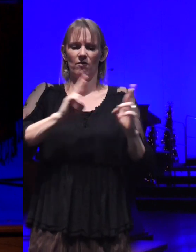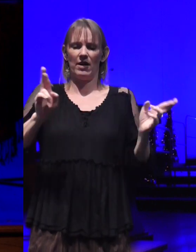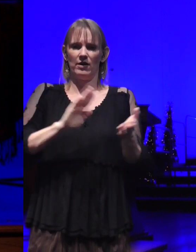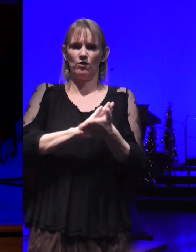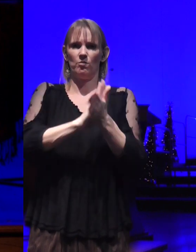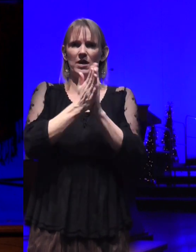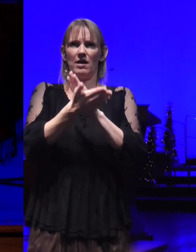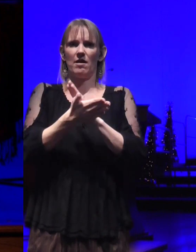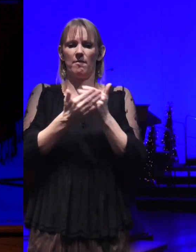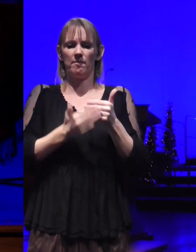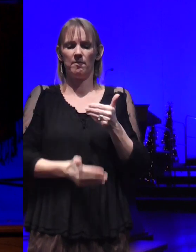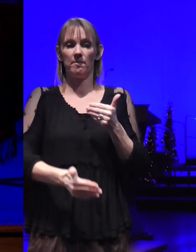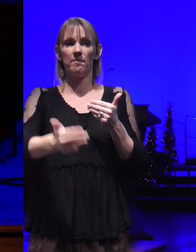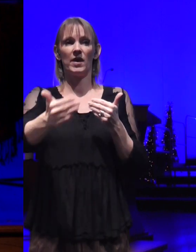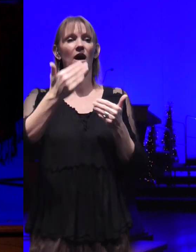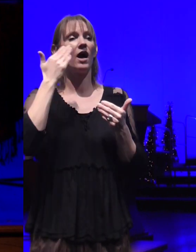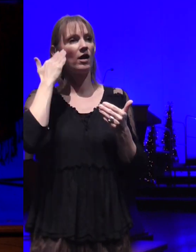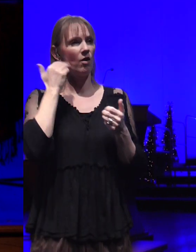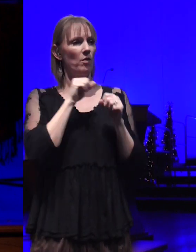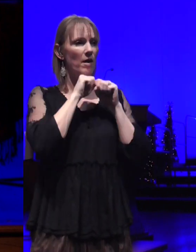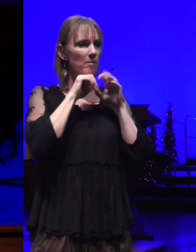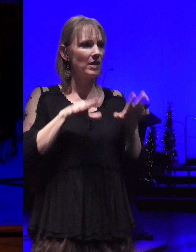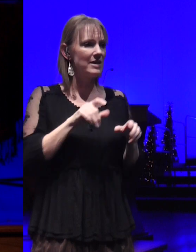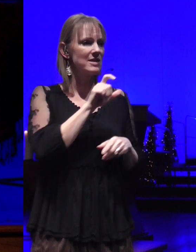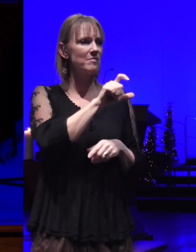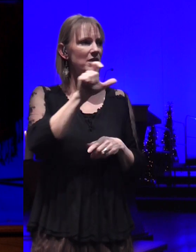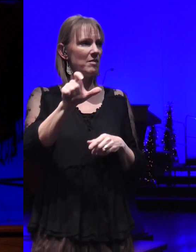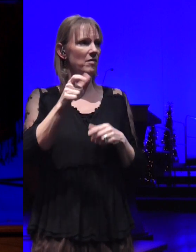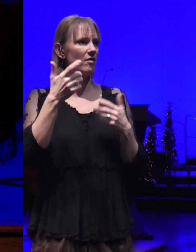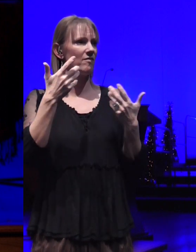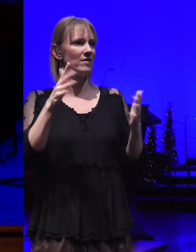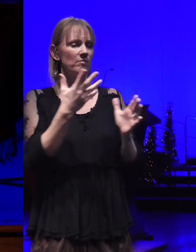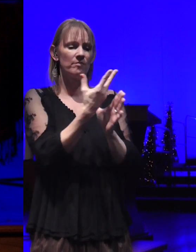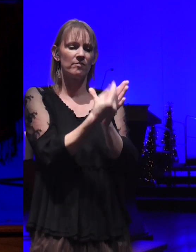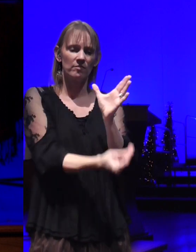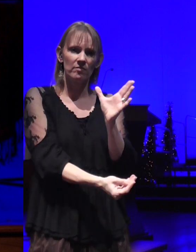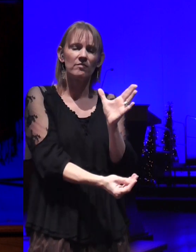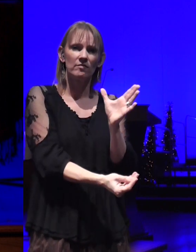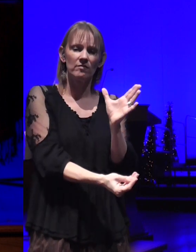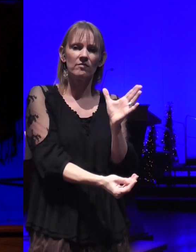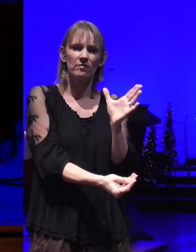I know it blesses those who have gone before us into the higher dimensions.